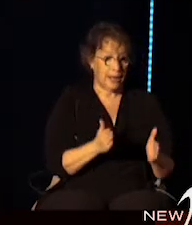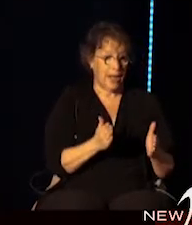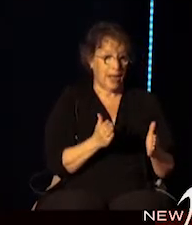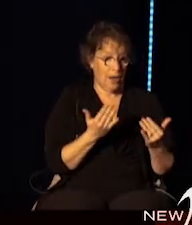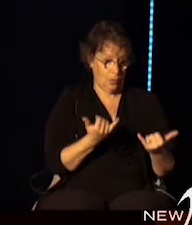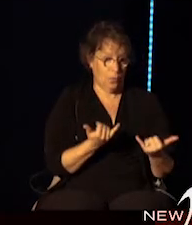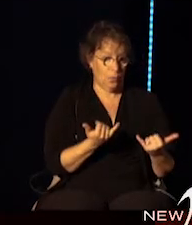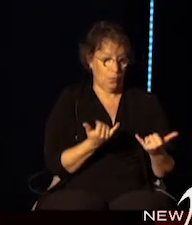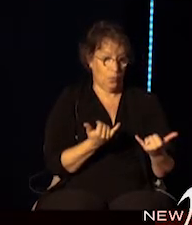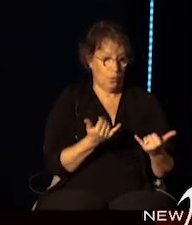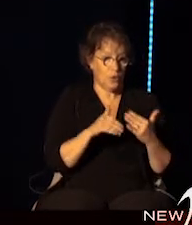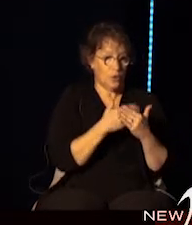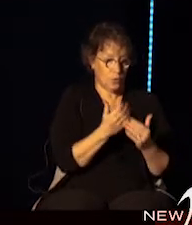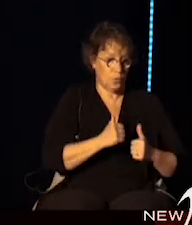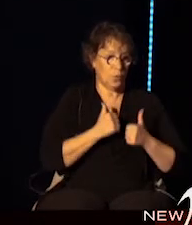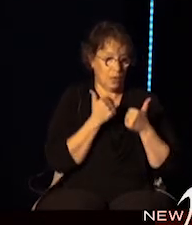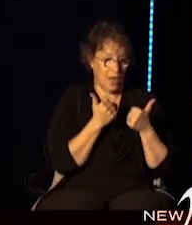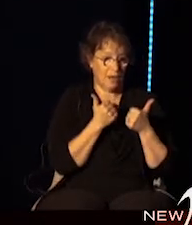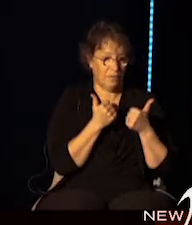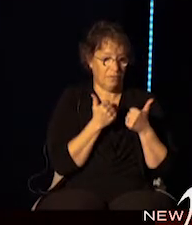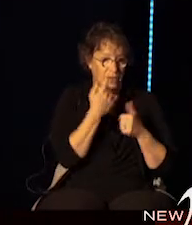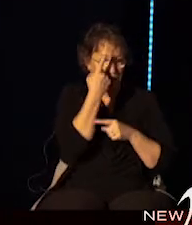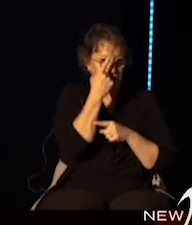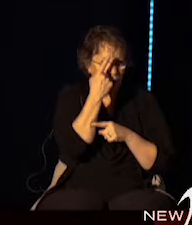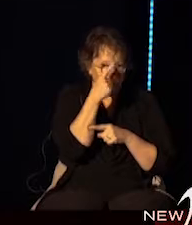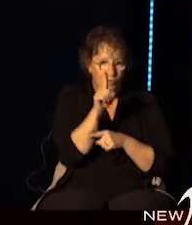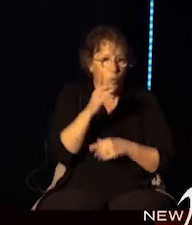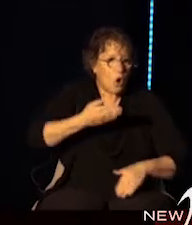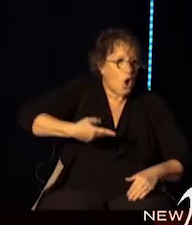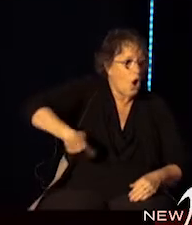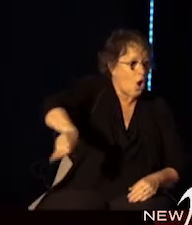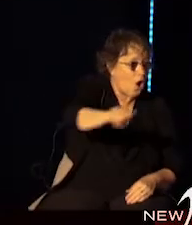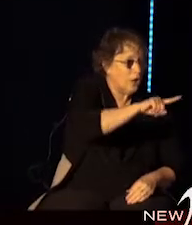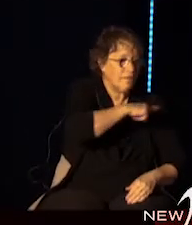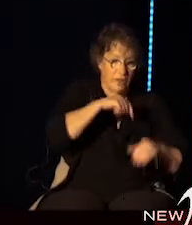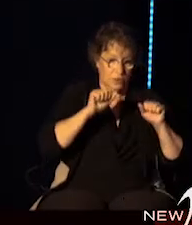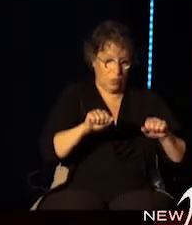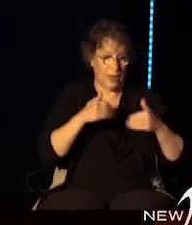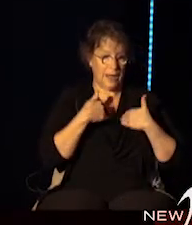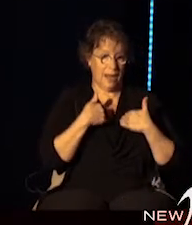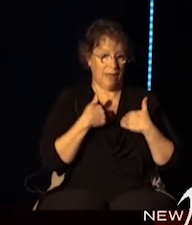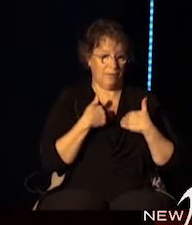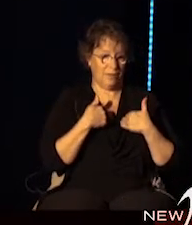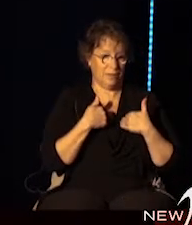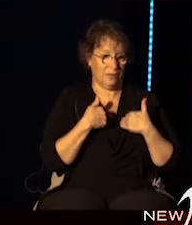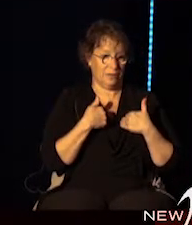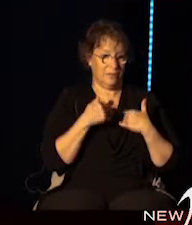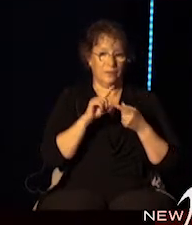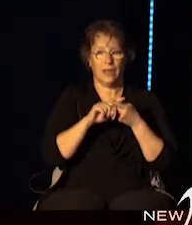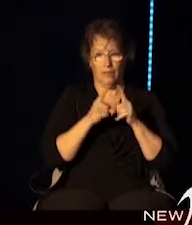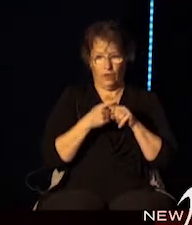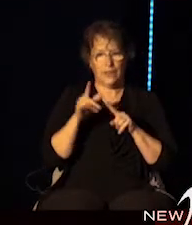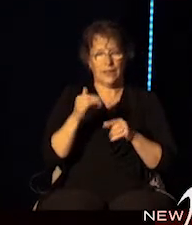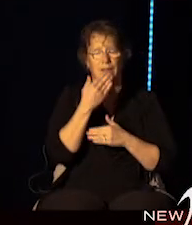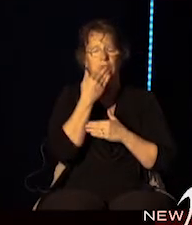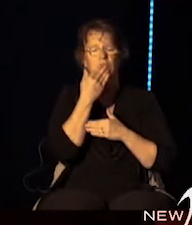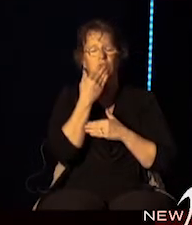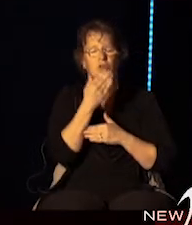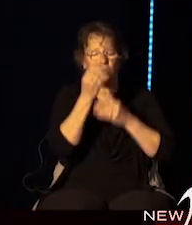his name in faith. Friends, that's the good news of the gospel of Jesus